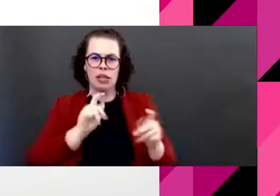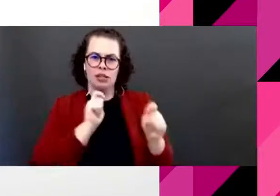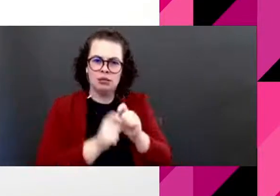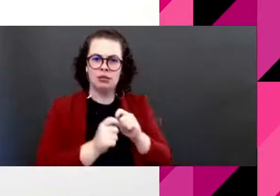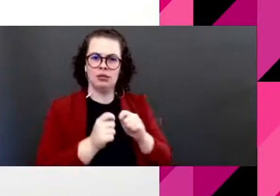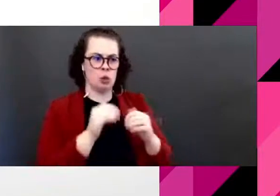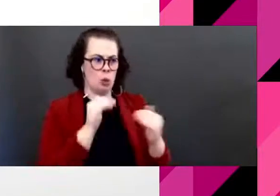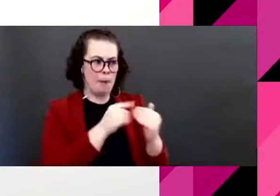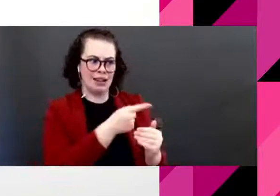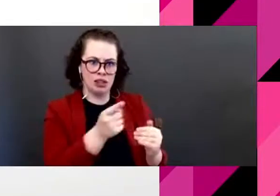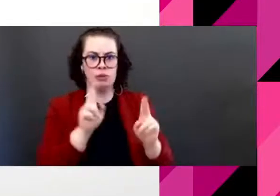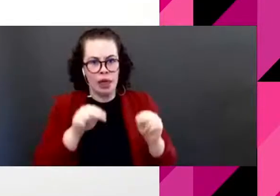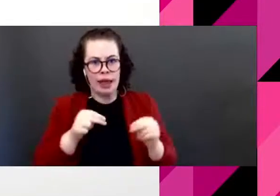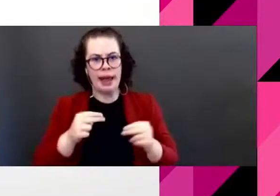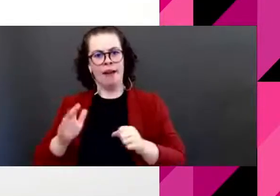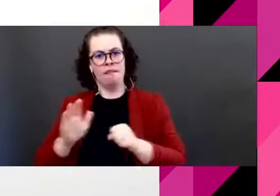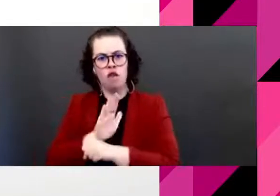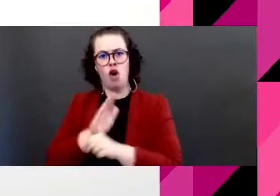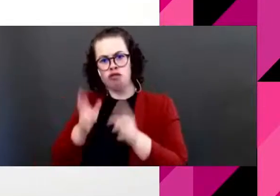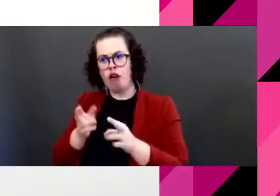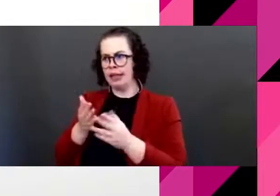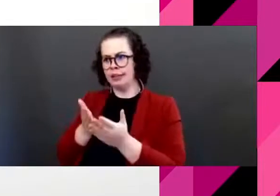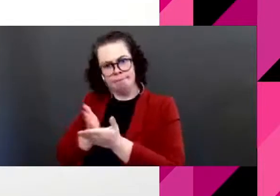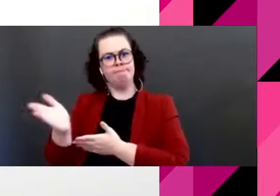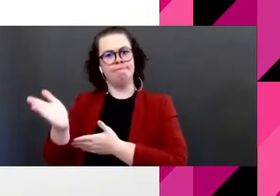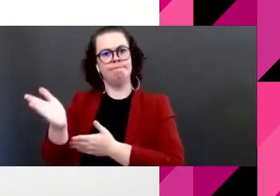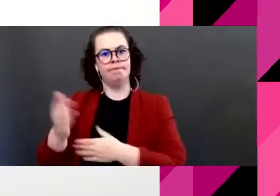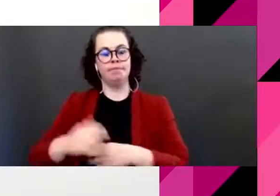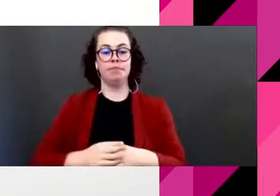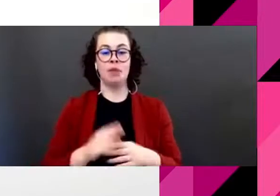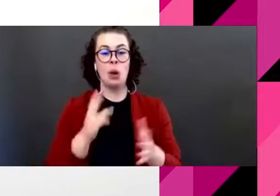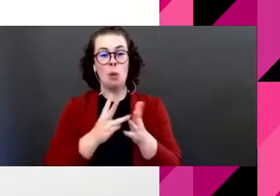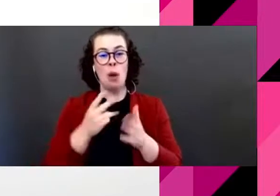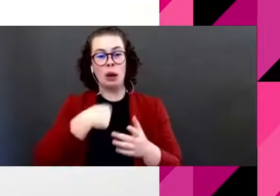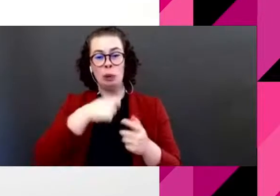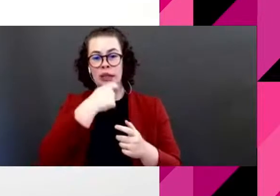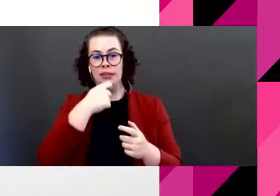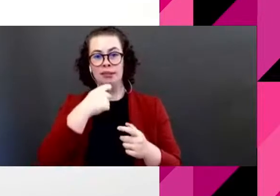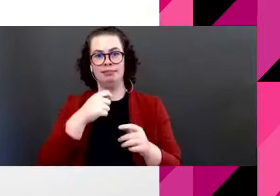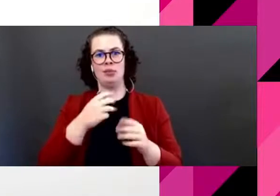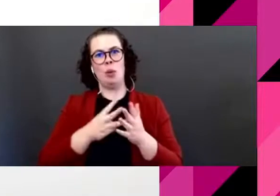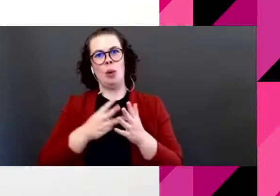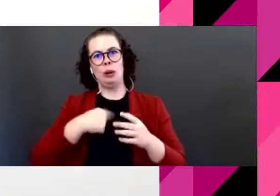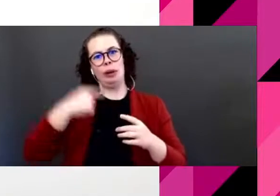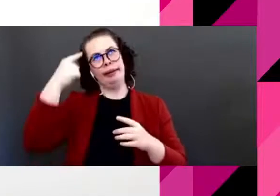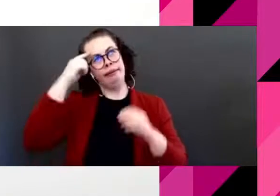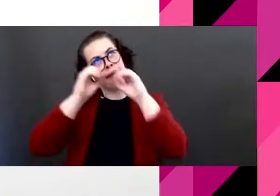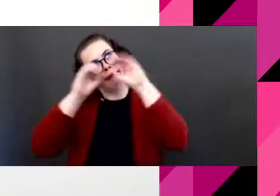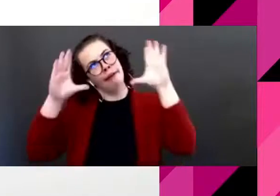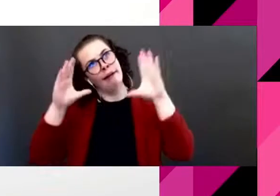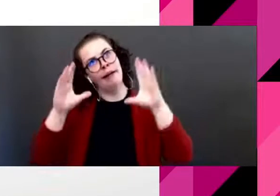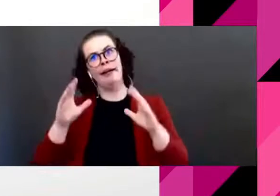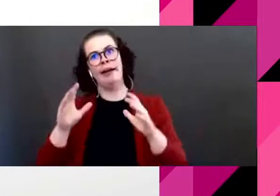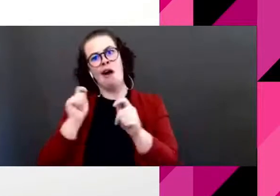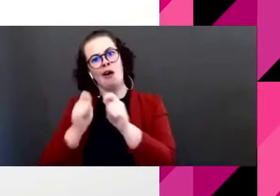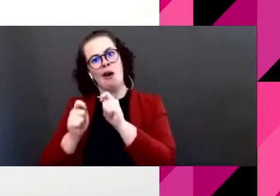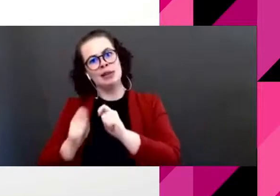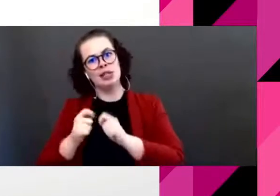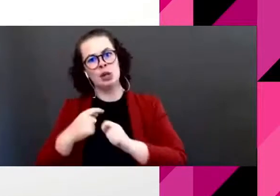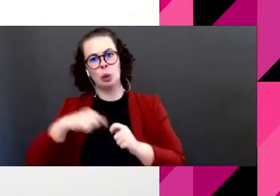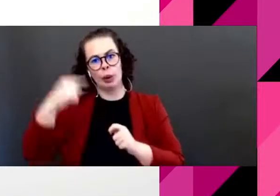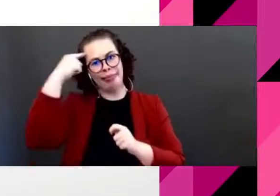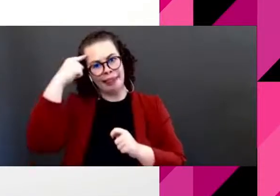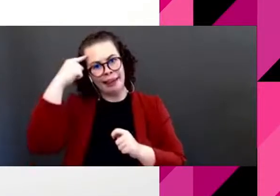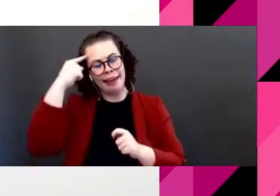because sometimes when we think of accommodation, we really think of very concrete measures. But in